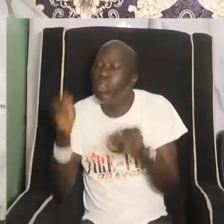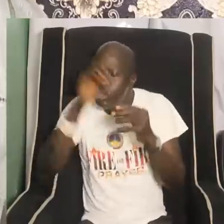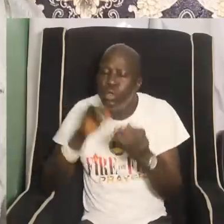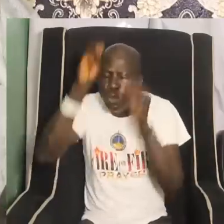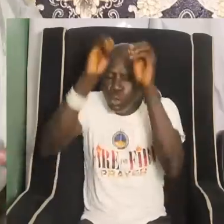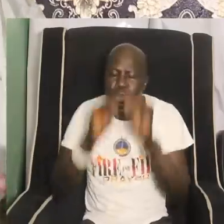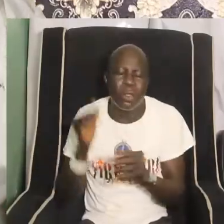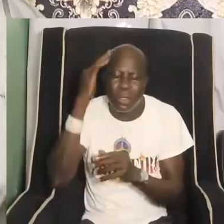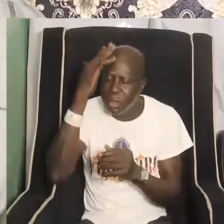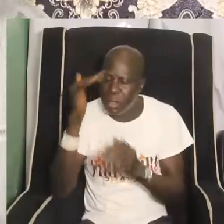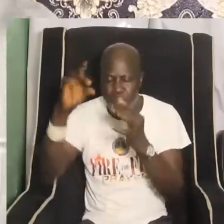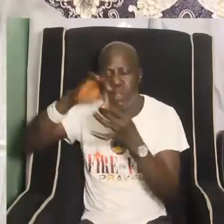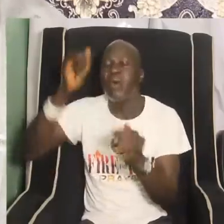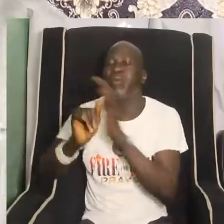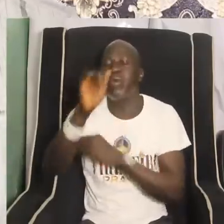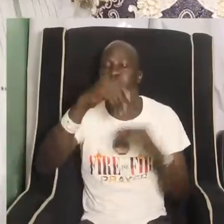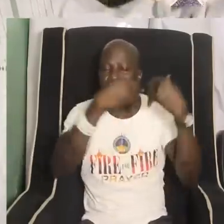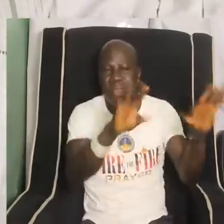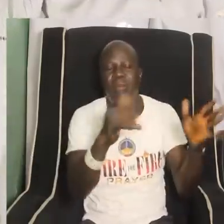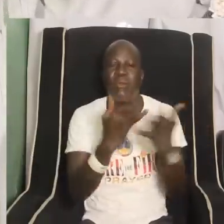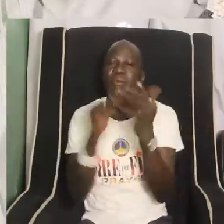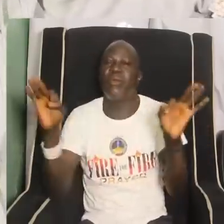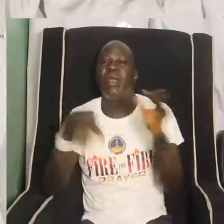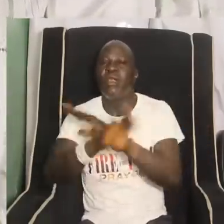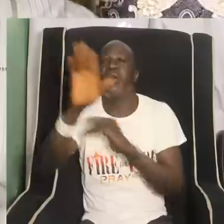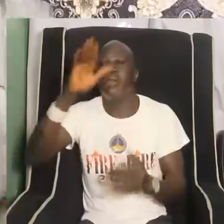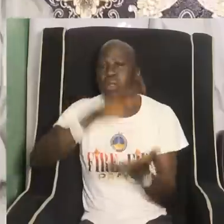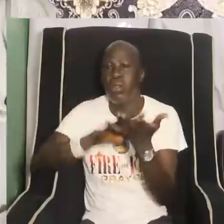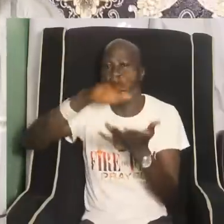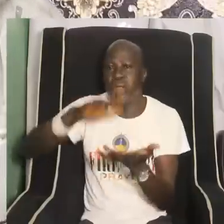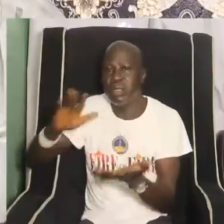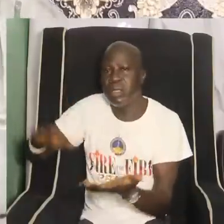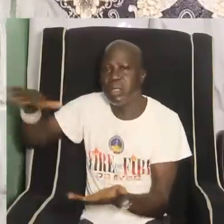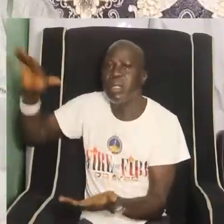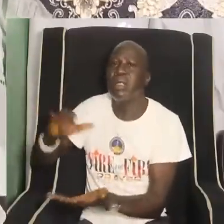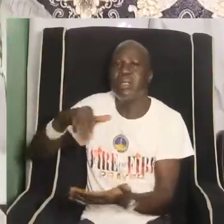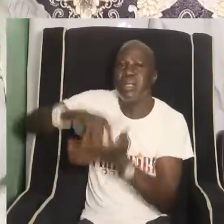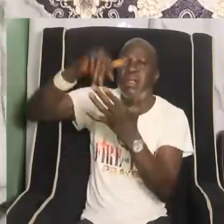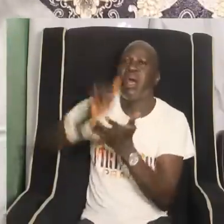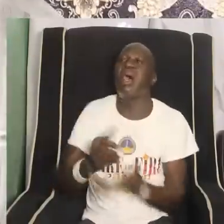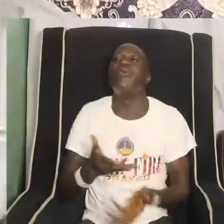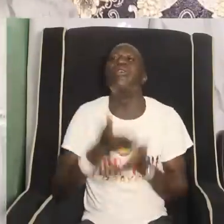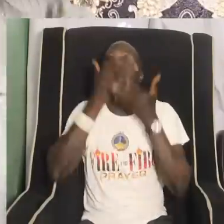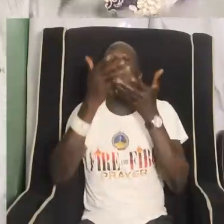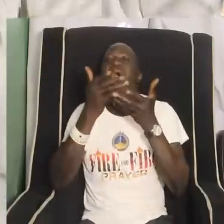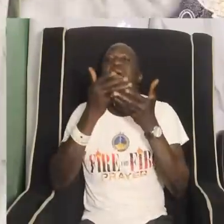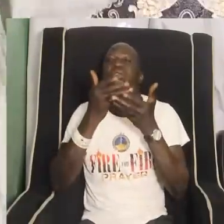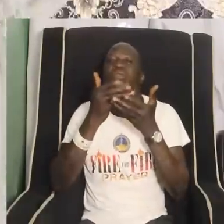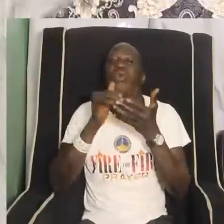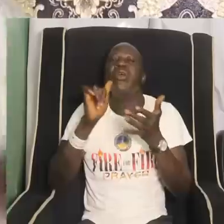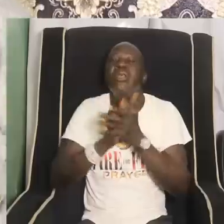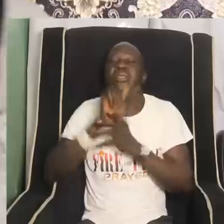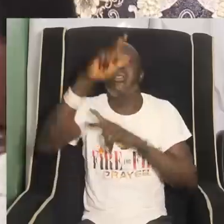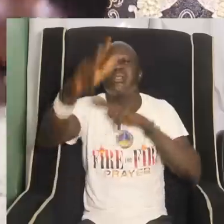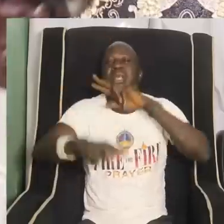carry with the spirit of God to be free from it. Glorious to the stand on your feet, you will shout. The step that misled